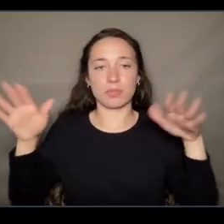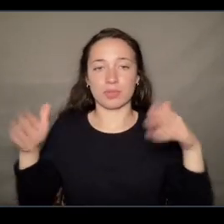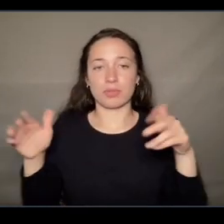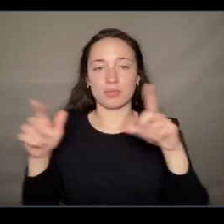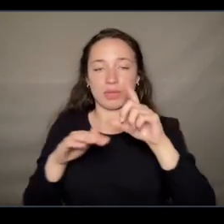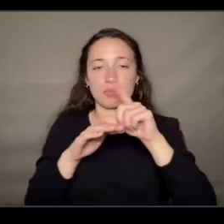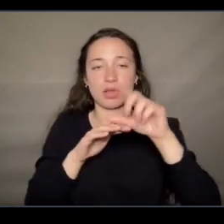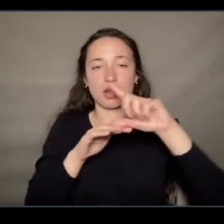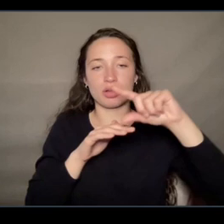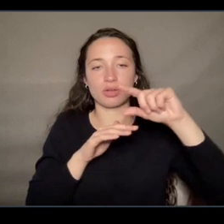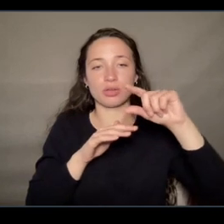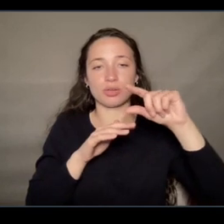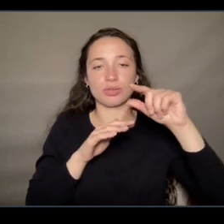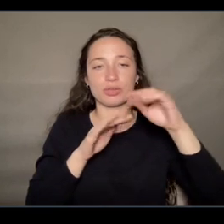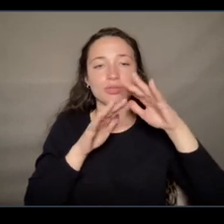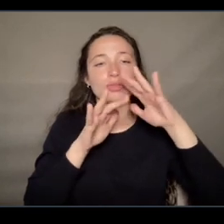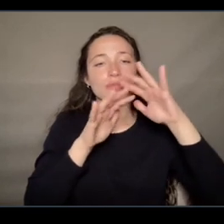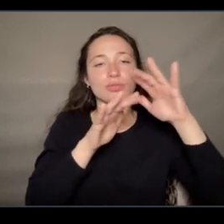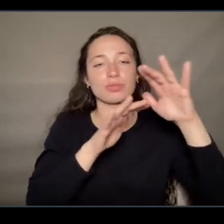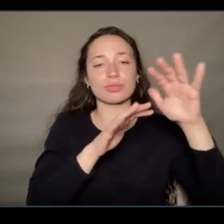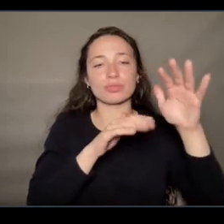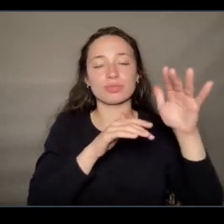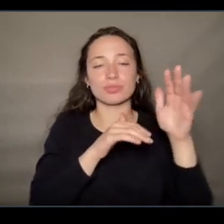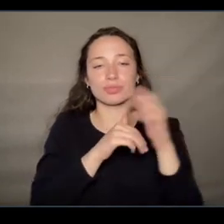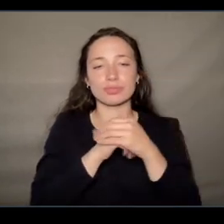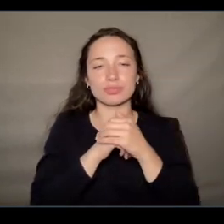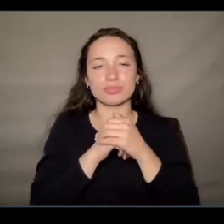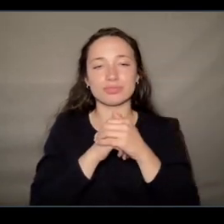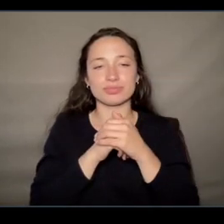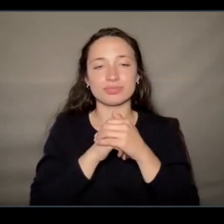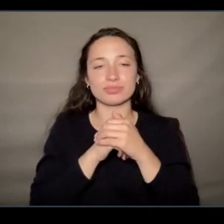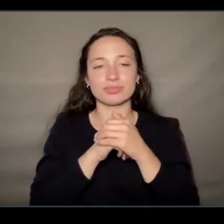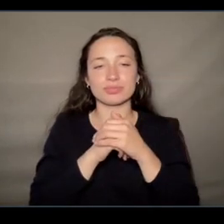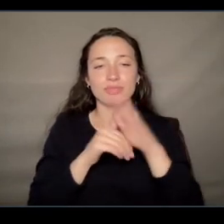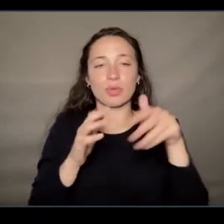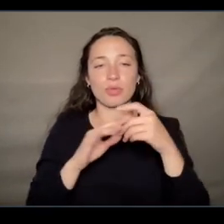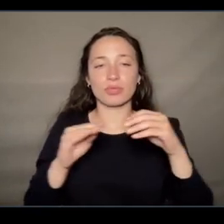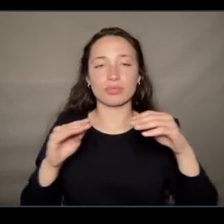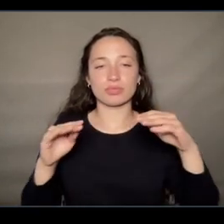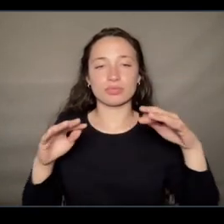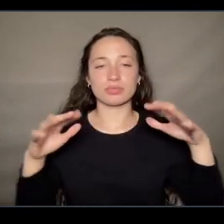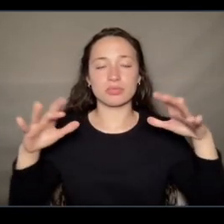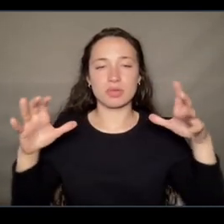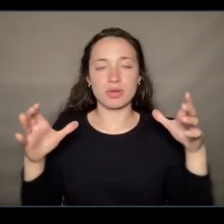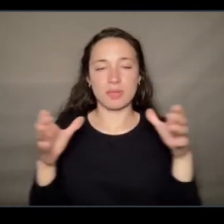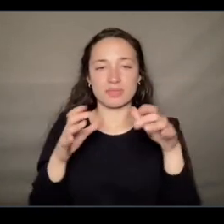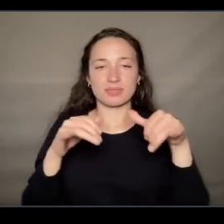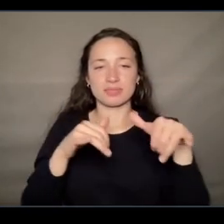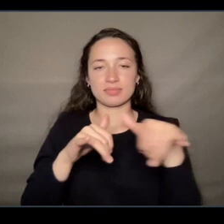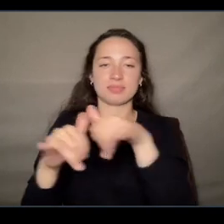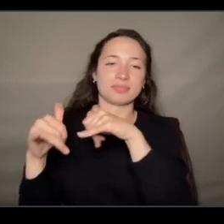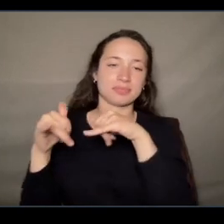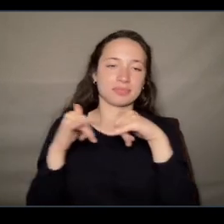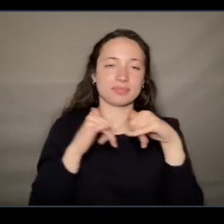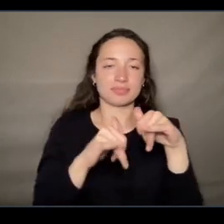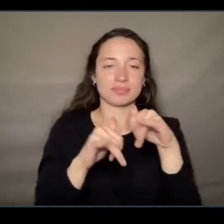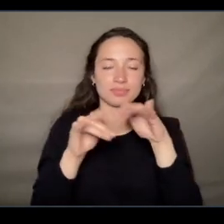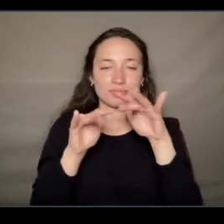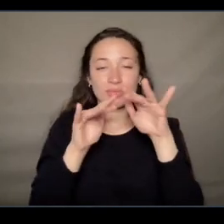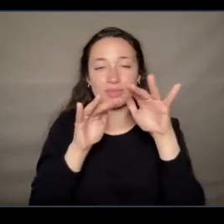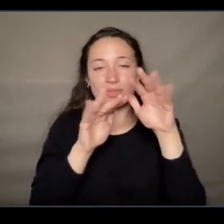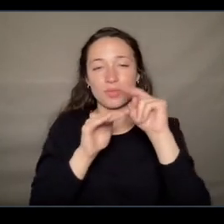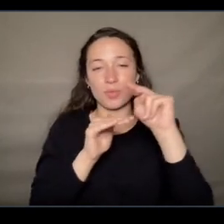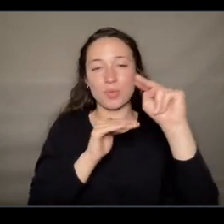wings and rising to an inaudible chord. The whole troop stroking the storm as